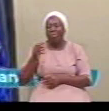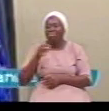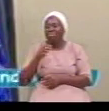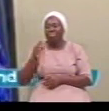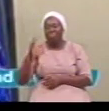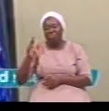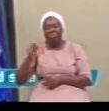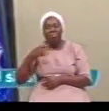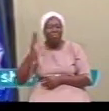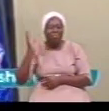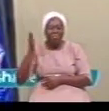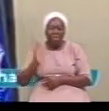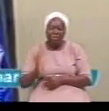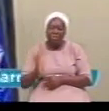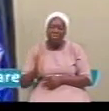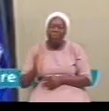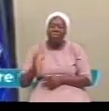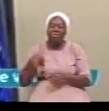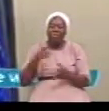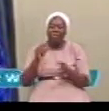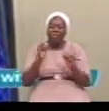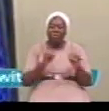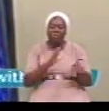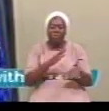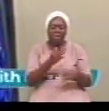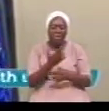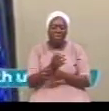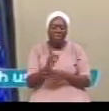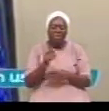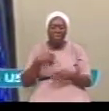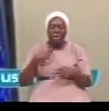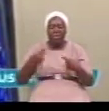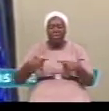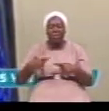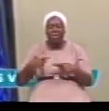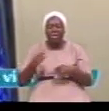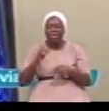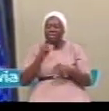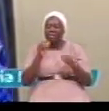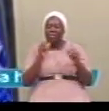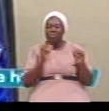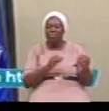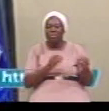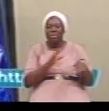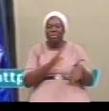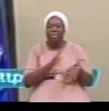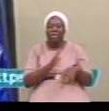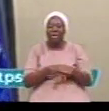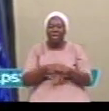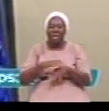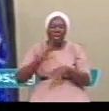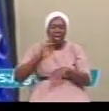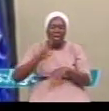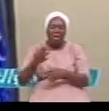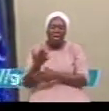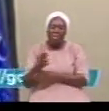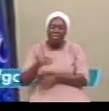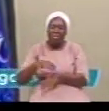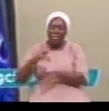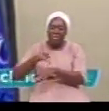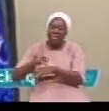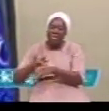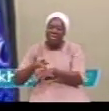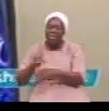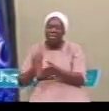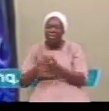Pastor W. and he said we should put our hand where the pain is, I shook the foot and I laid my hand upon my head and God will heal me from